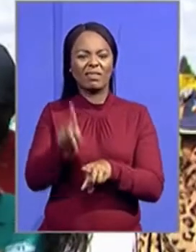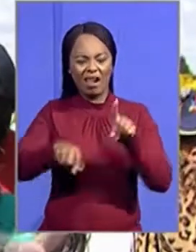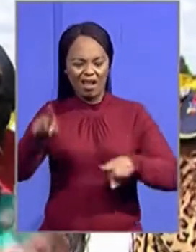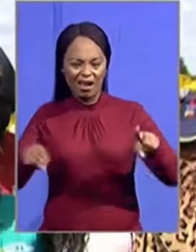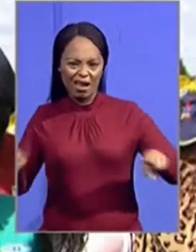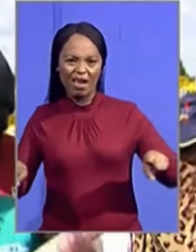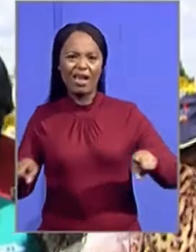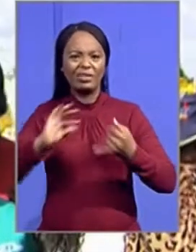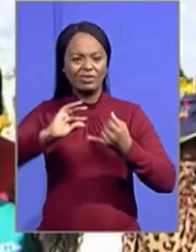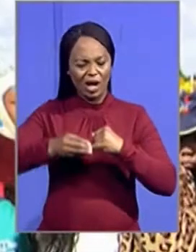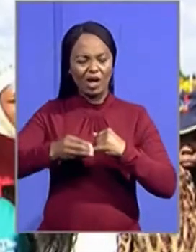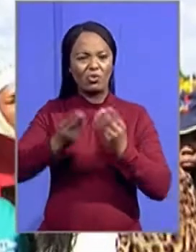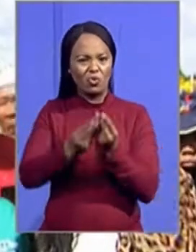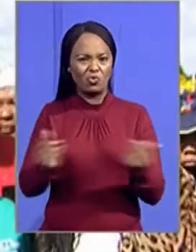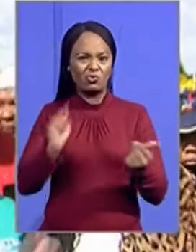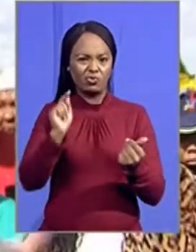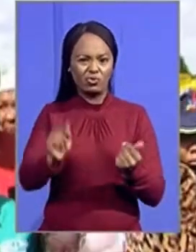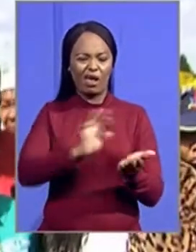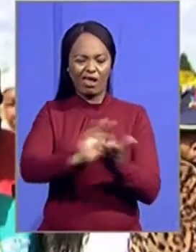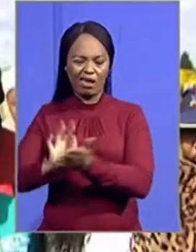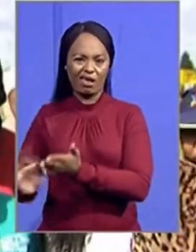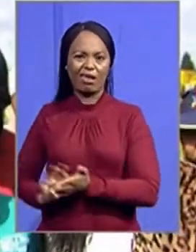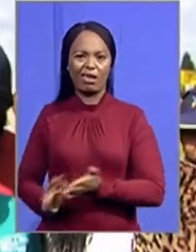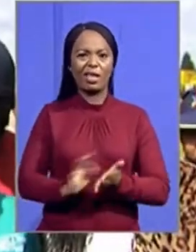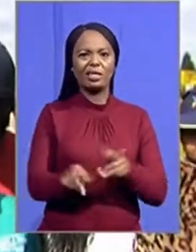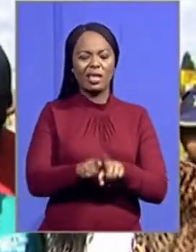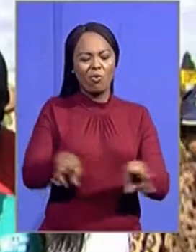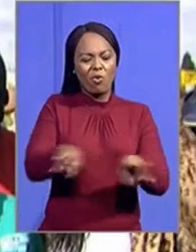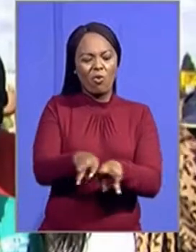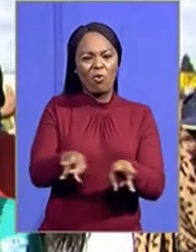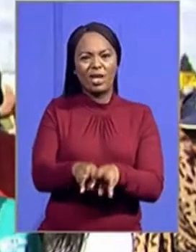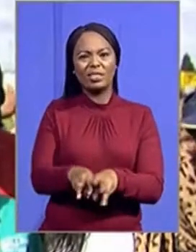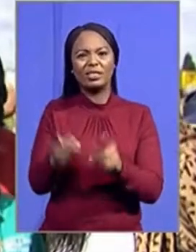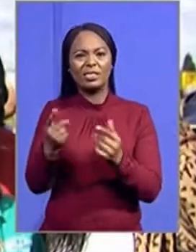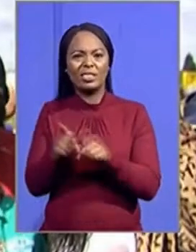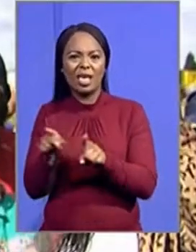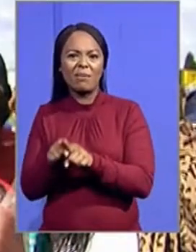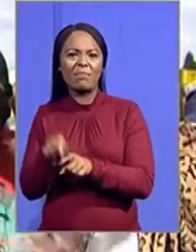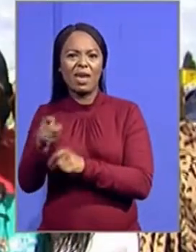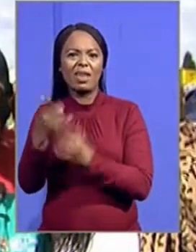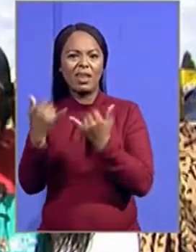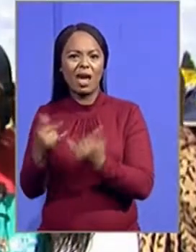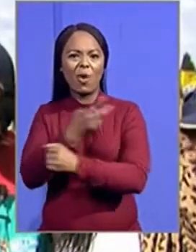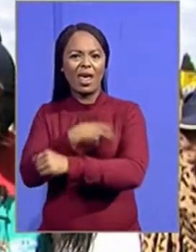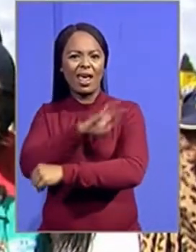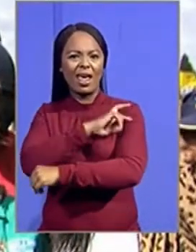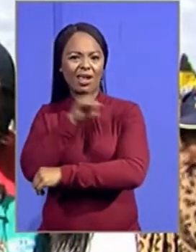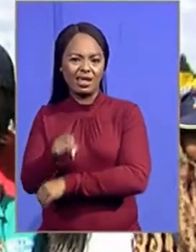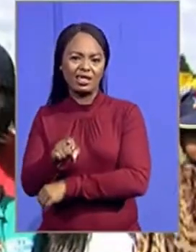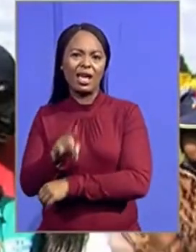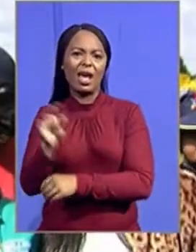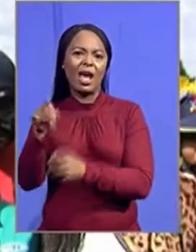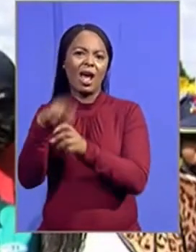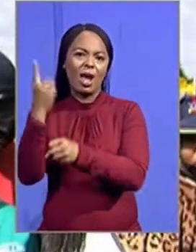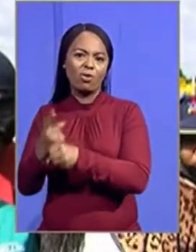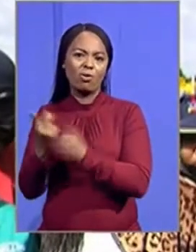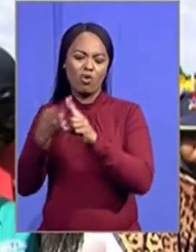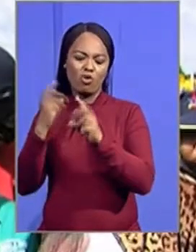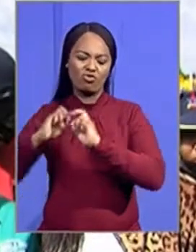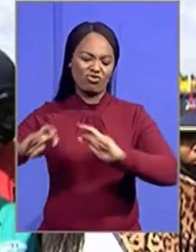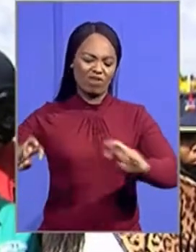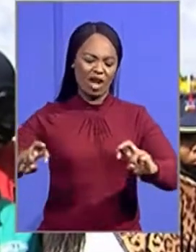at other forms of waste disposal. For example, waste to energy. There's been Gauteng province has done a lot of research into